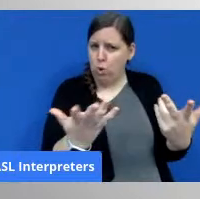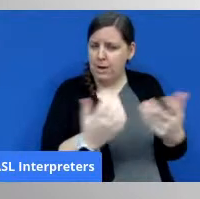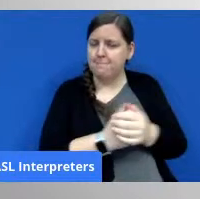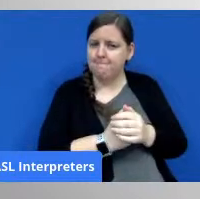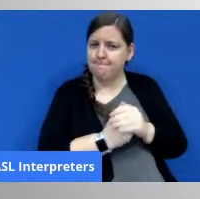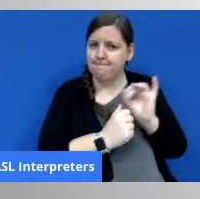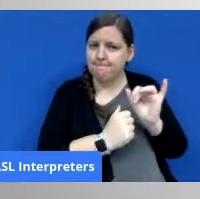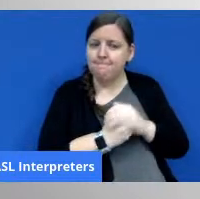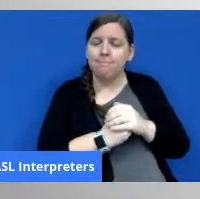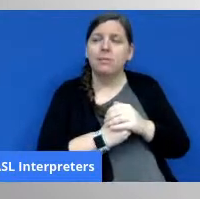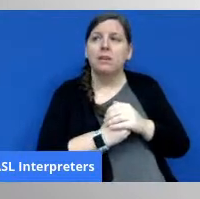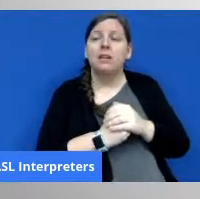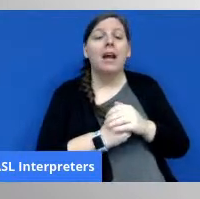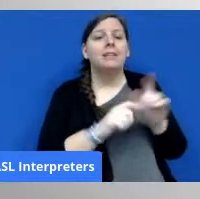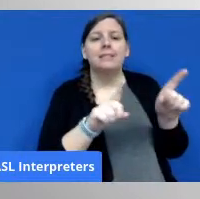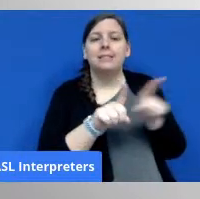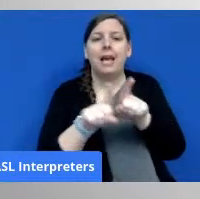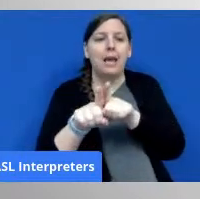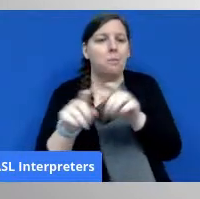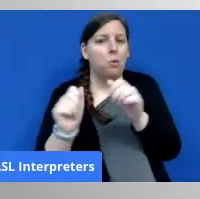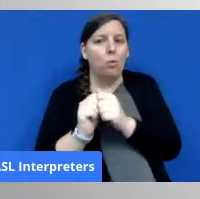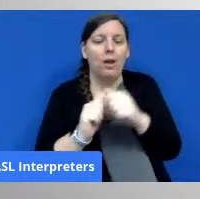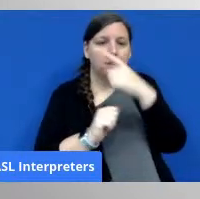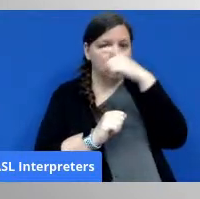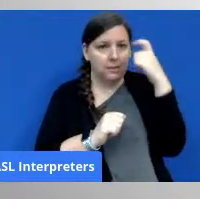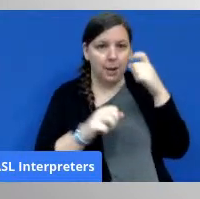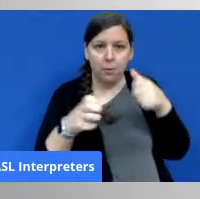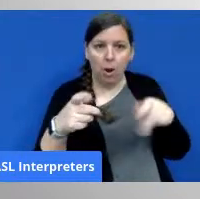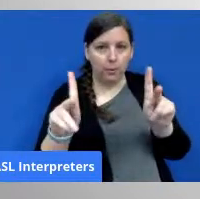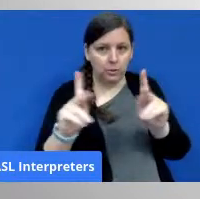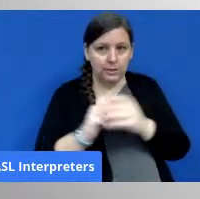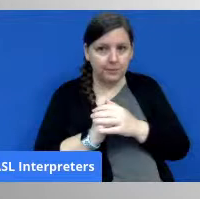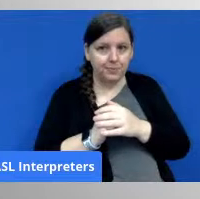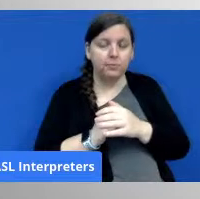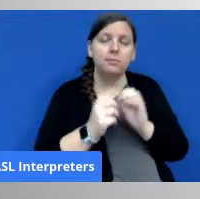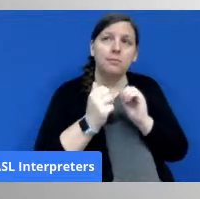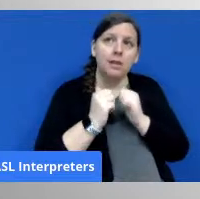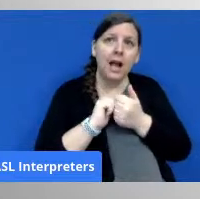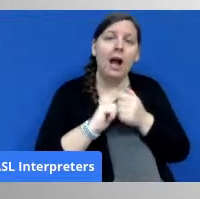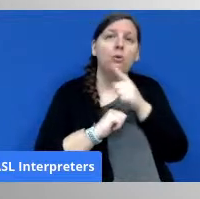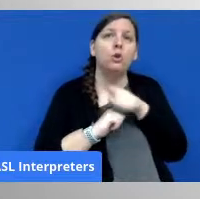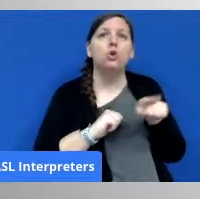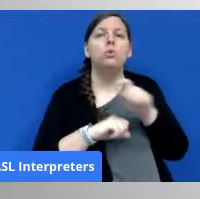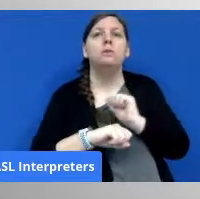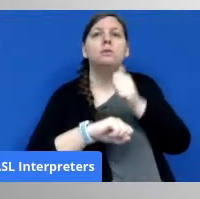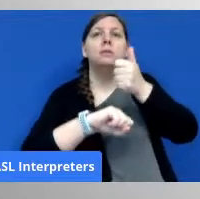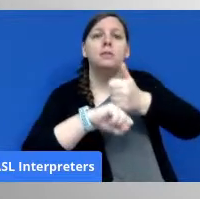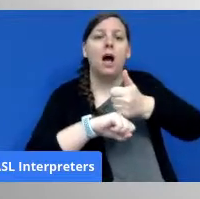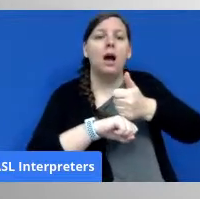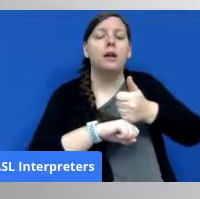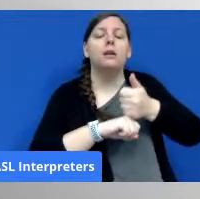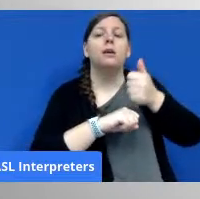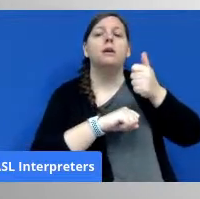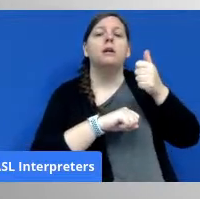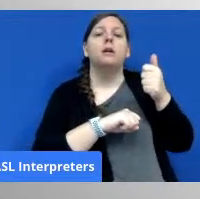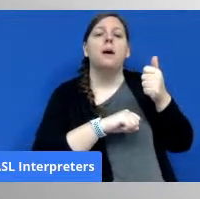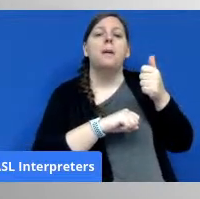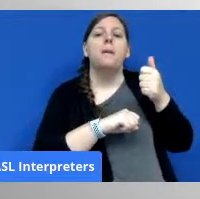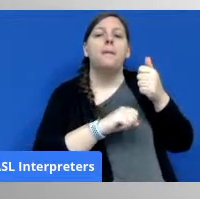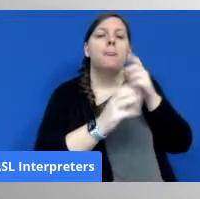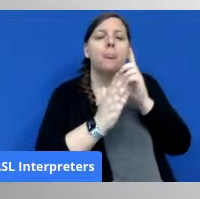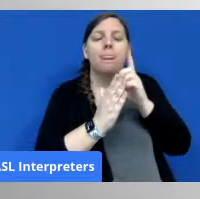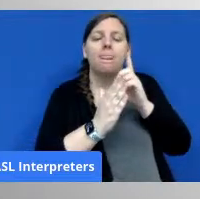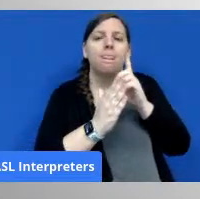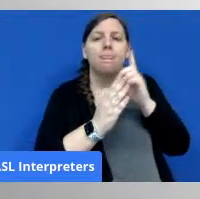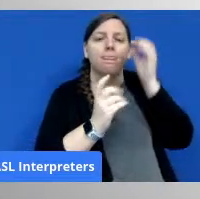summer opportunities. How do you have or design programming that's able to fill that gap